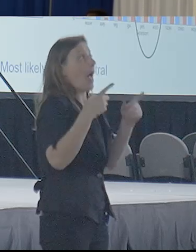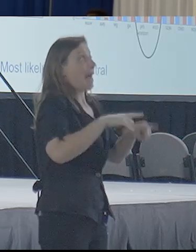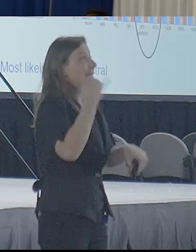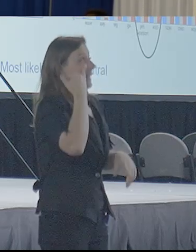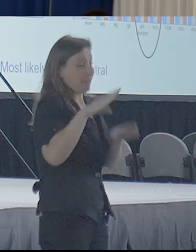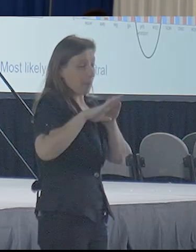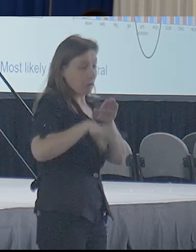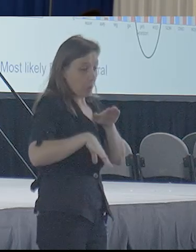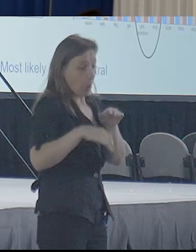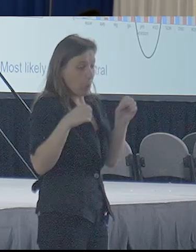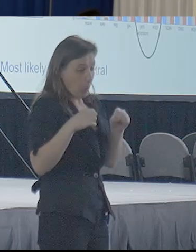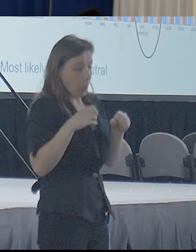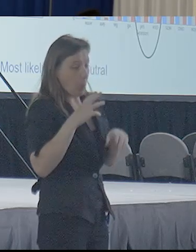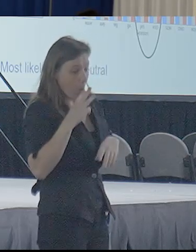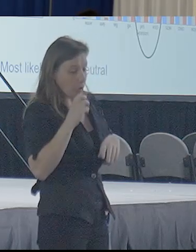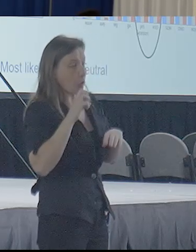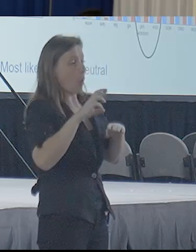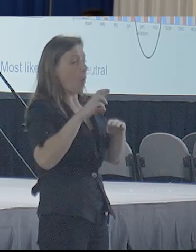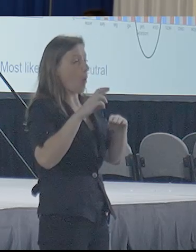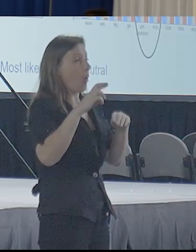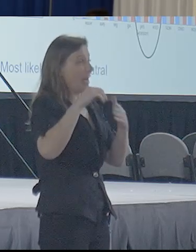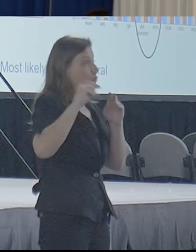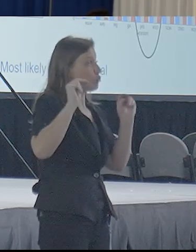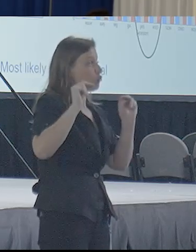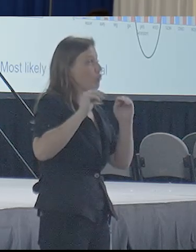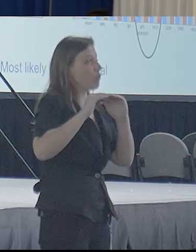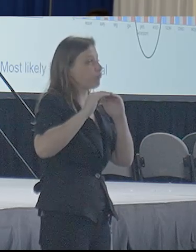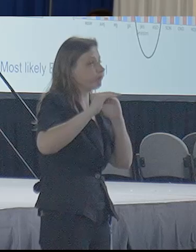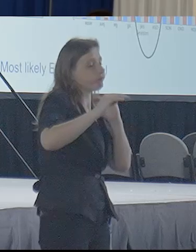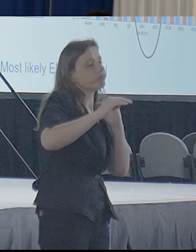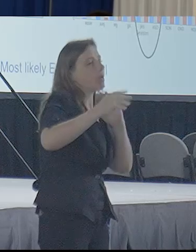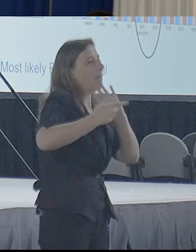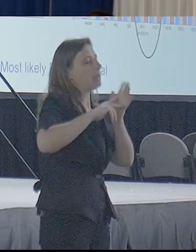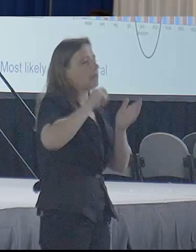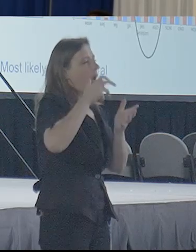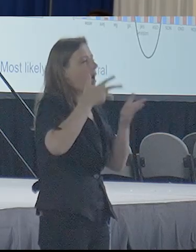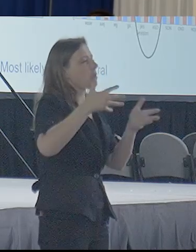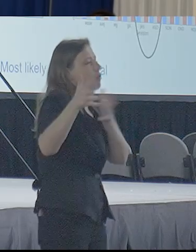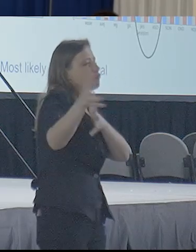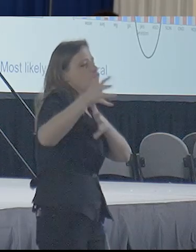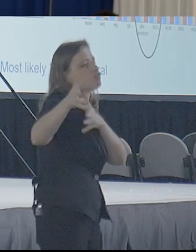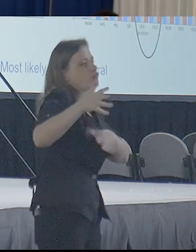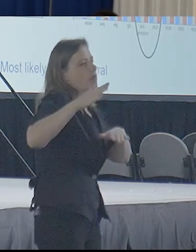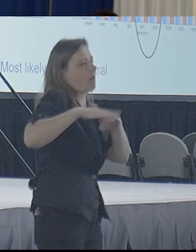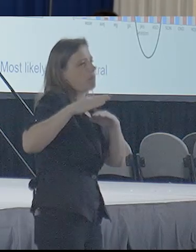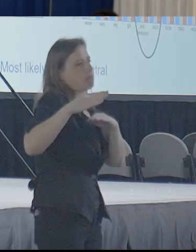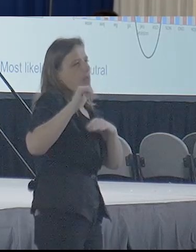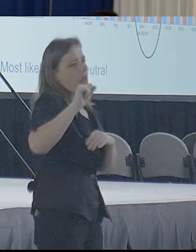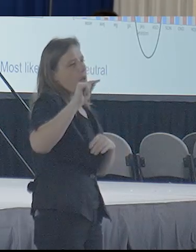in the Pacific with the La Nina condition or the neutral condition, you don't end up with a lot of wind shear over the tropical Atlantic.